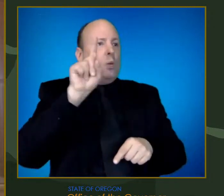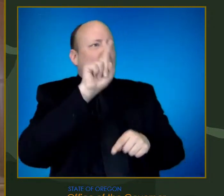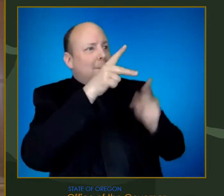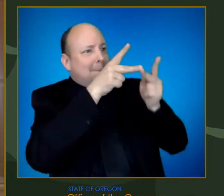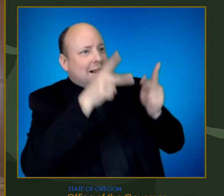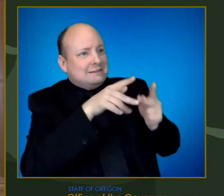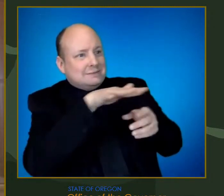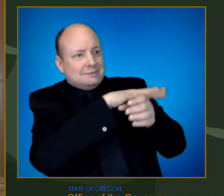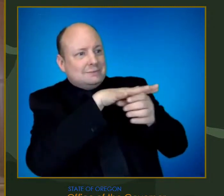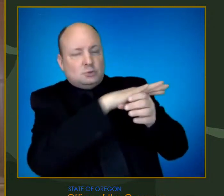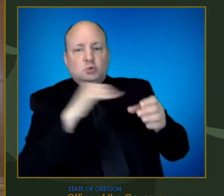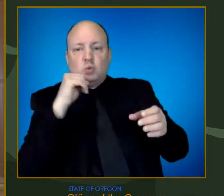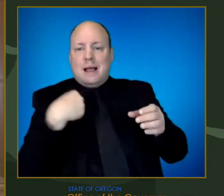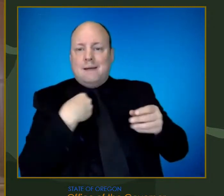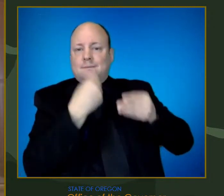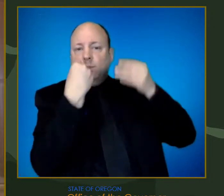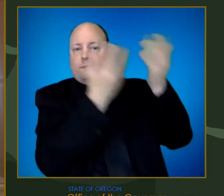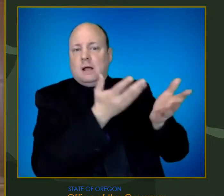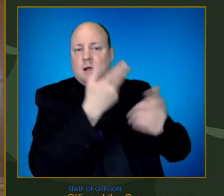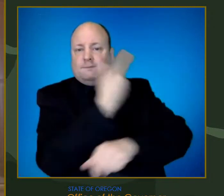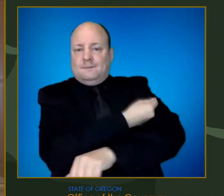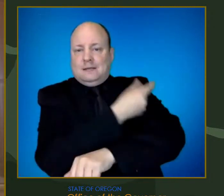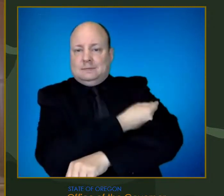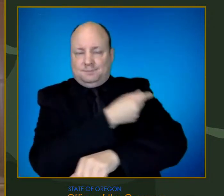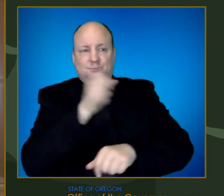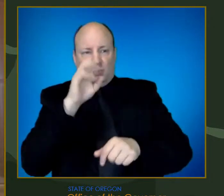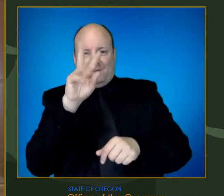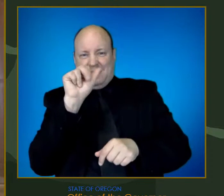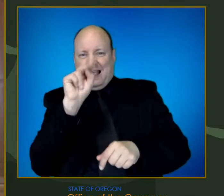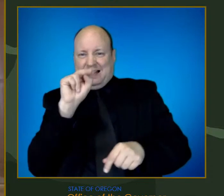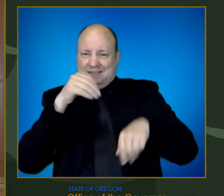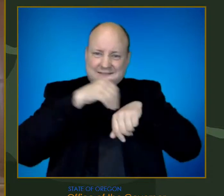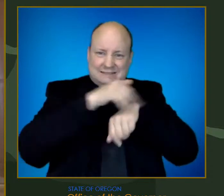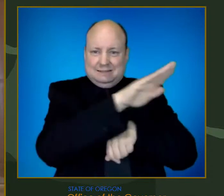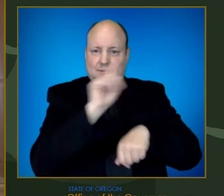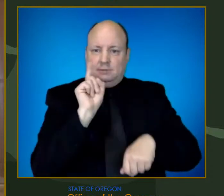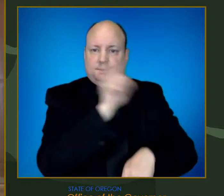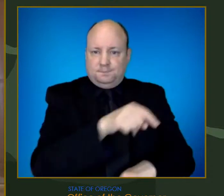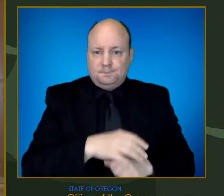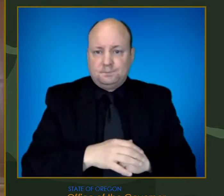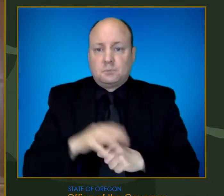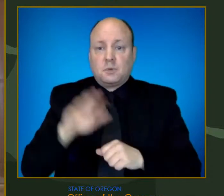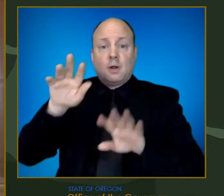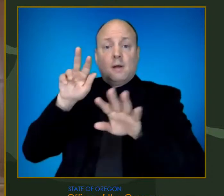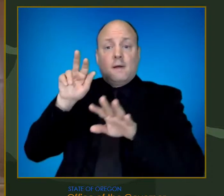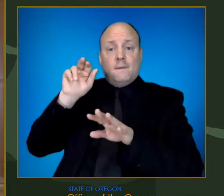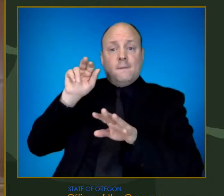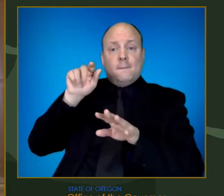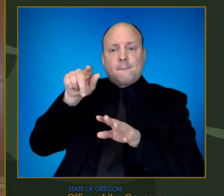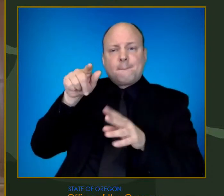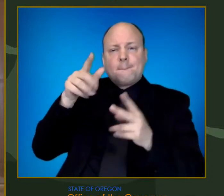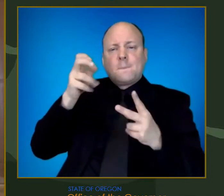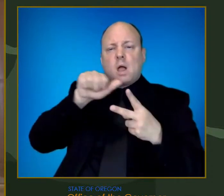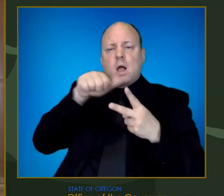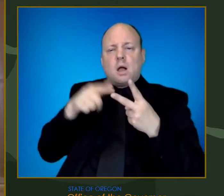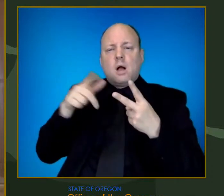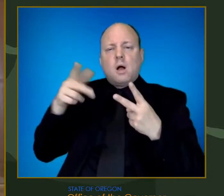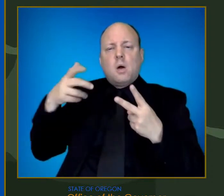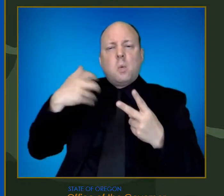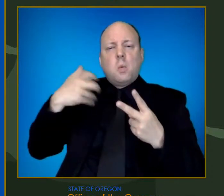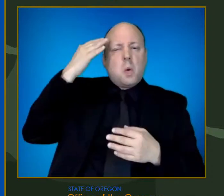And a question for Director Allen. You talk about the fact that we're seeing the increase.